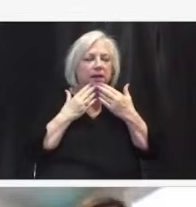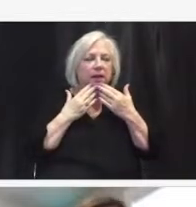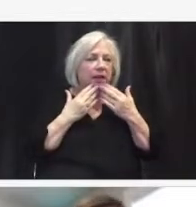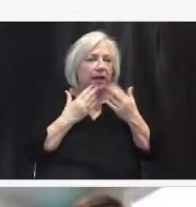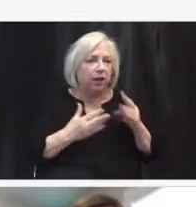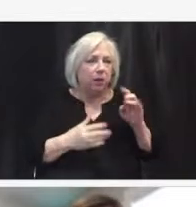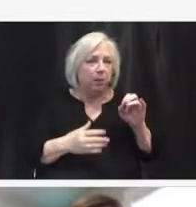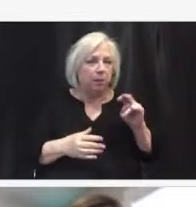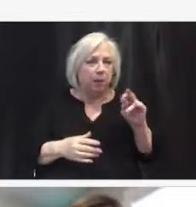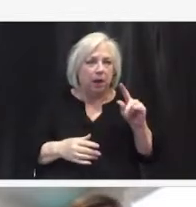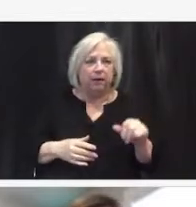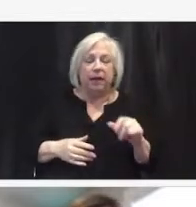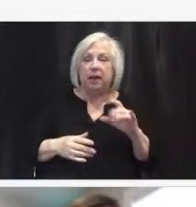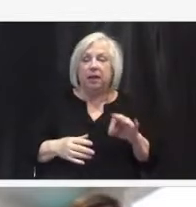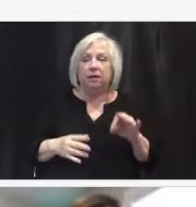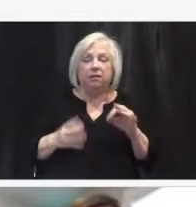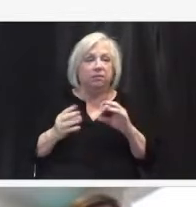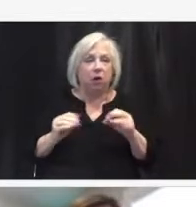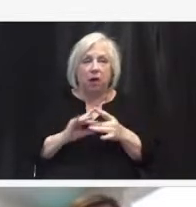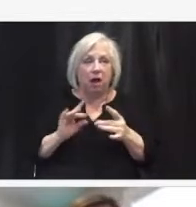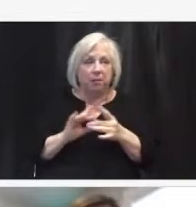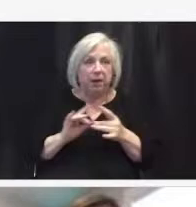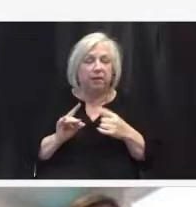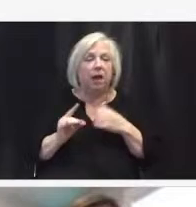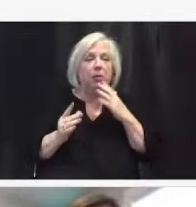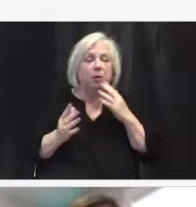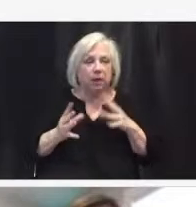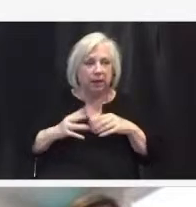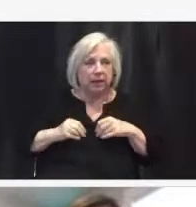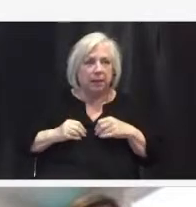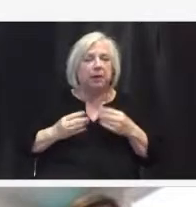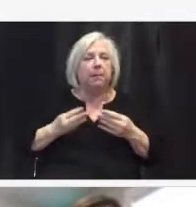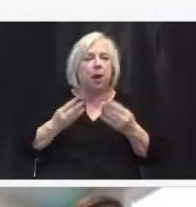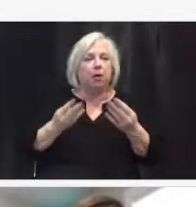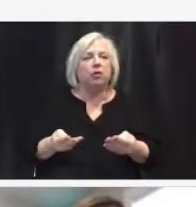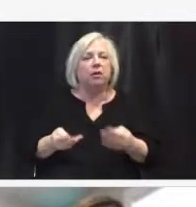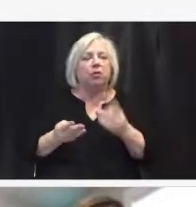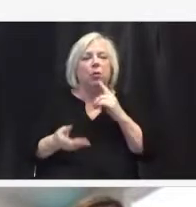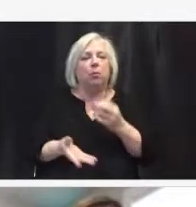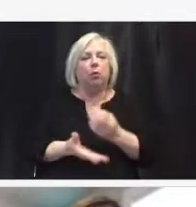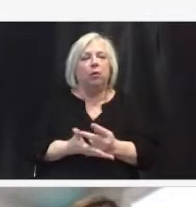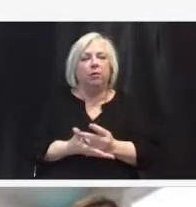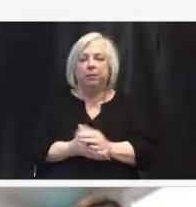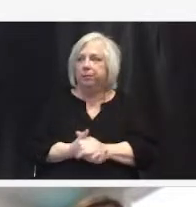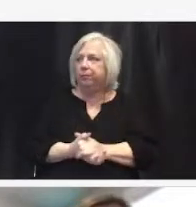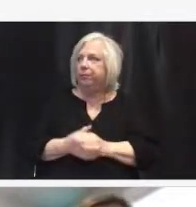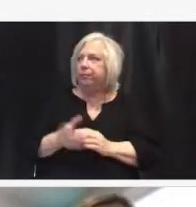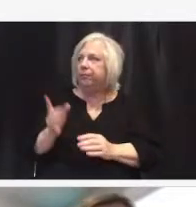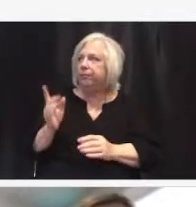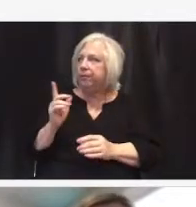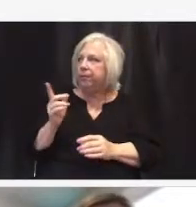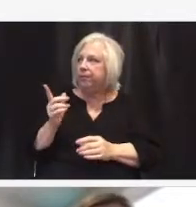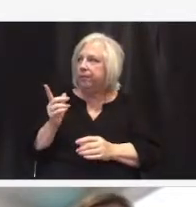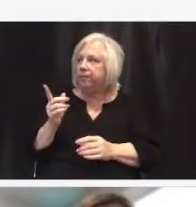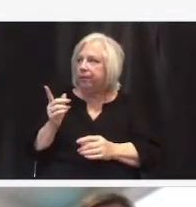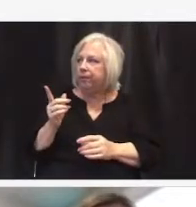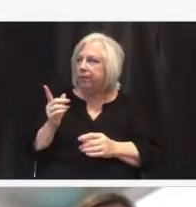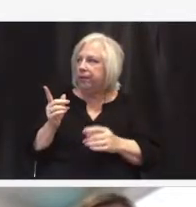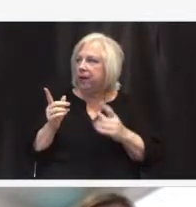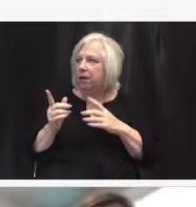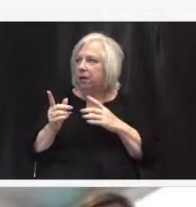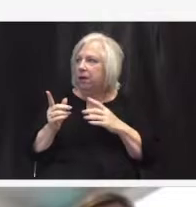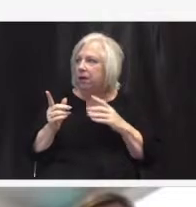board, I would like to entertain a motion for the approval of consent agenda. I'll make a motion to approve the consent